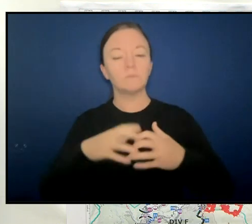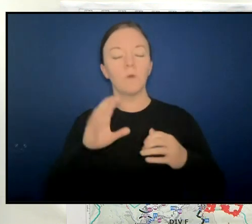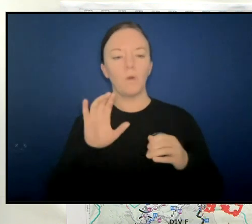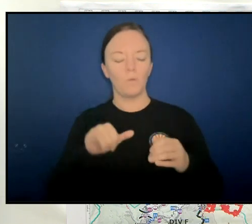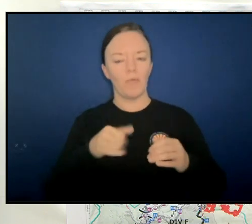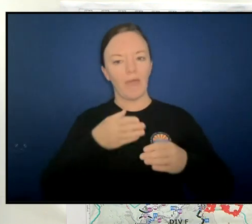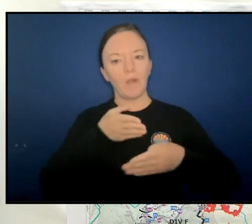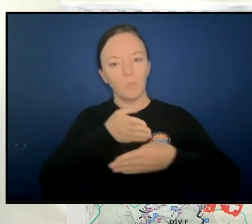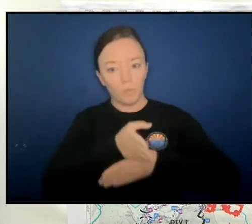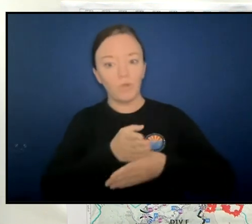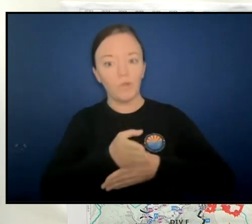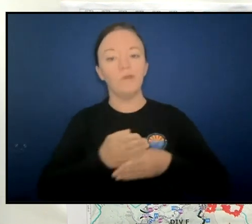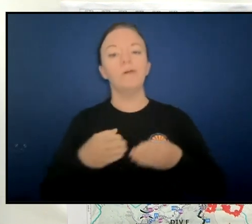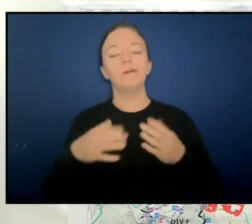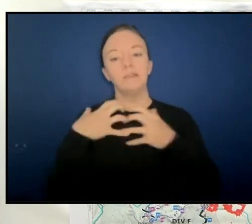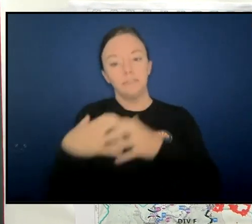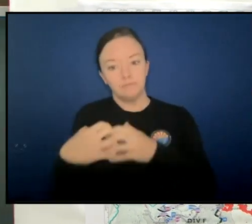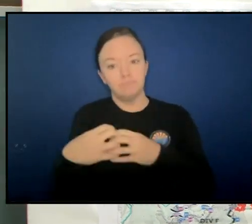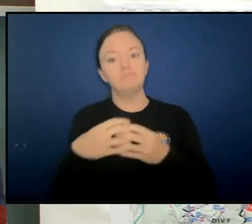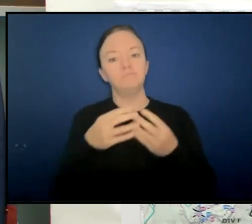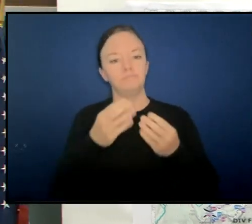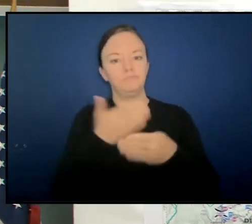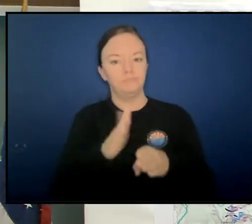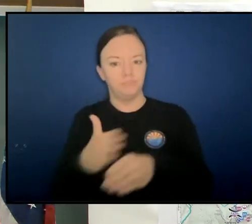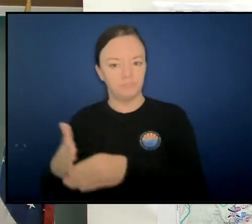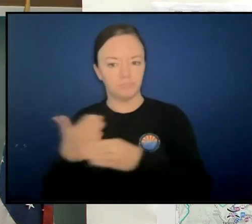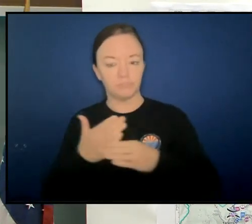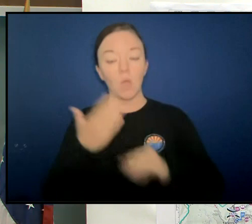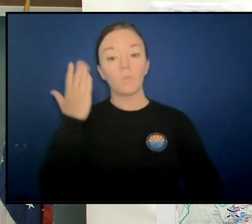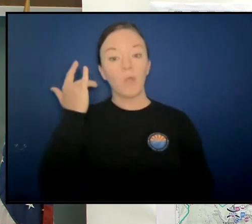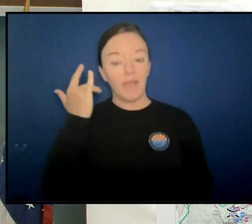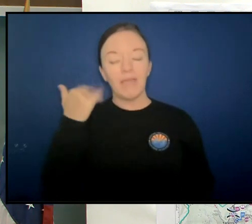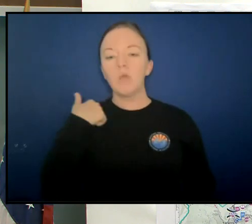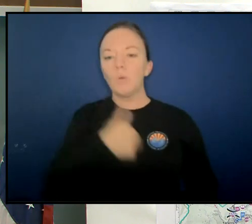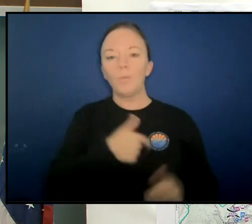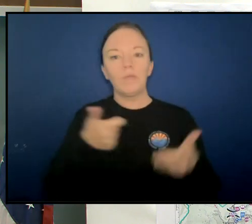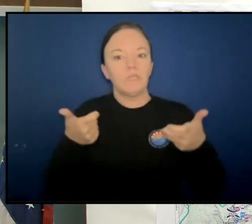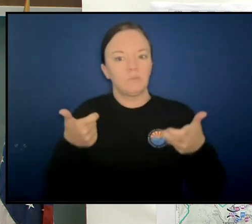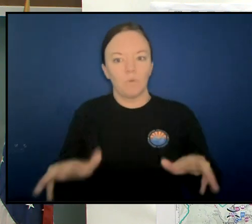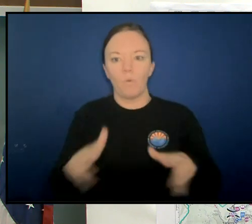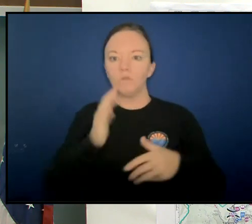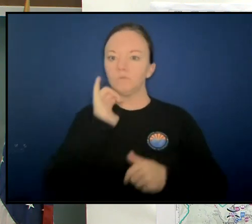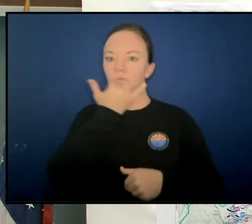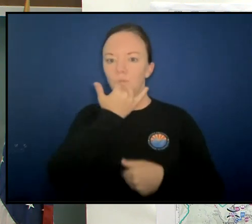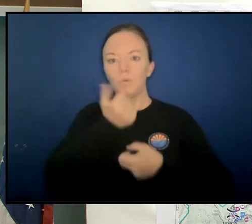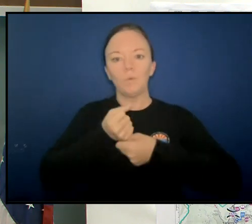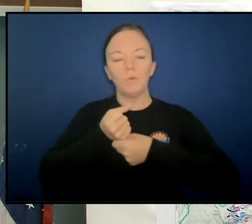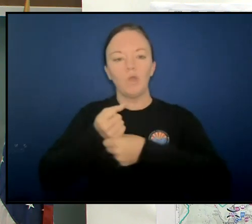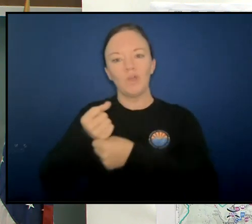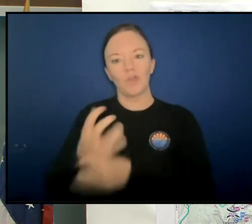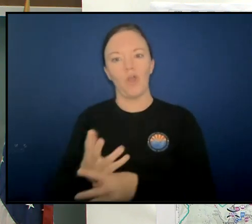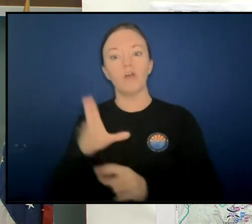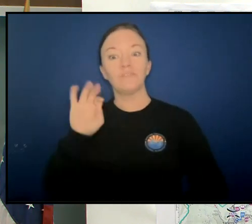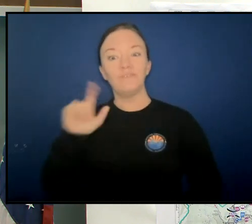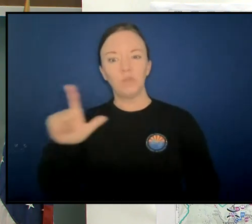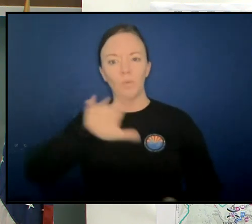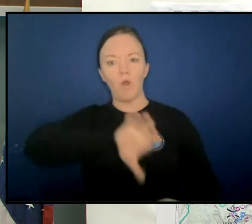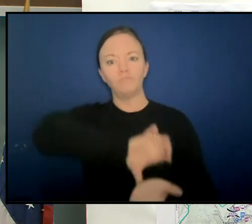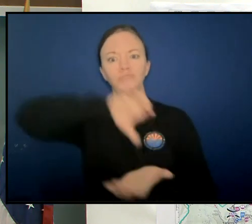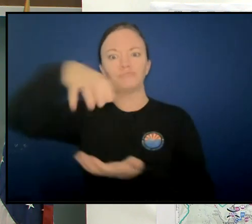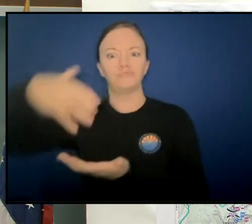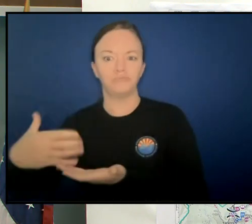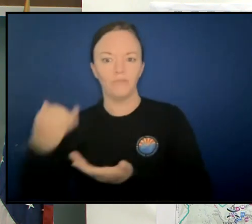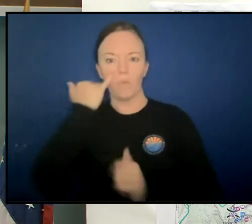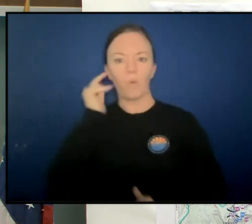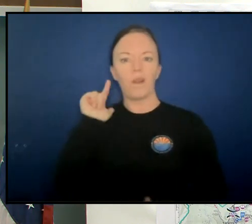disperse that. And one of the things we do that for is we don't want to create fuel loadings for down the road type incidents. So if there's a fire